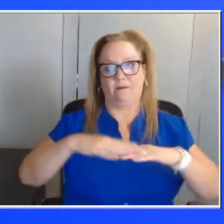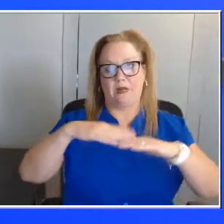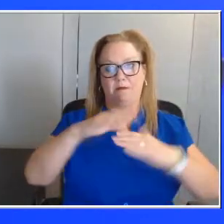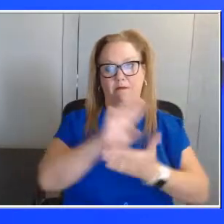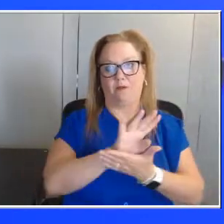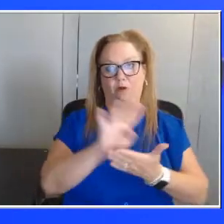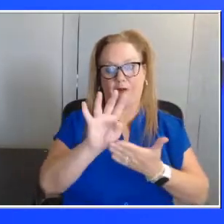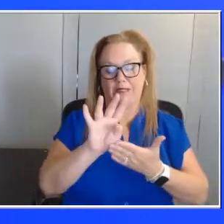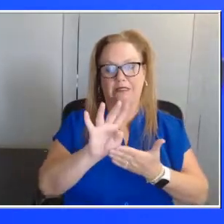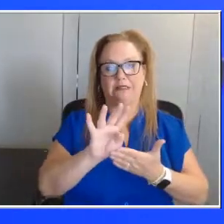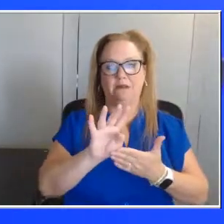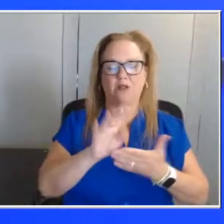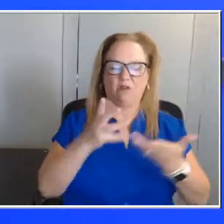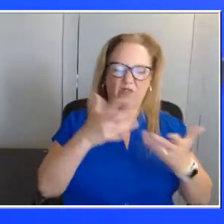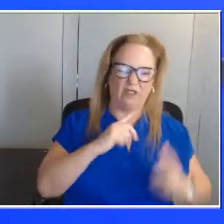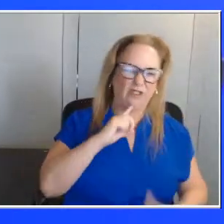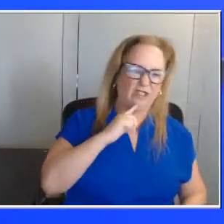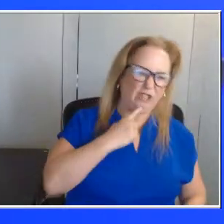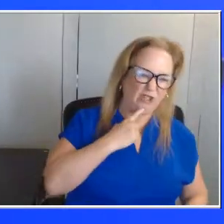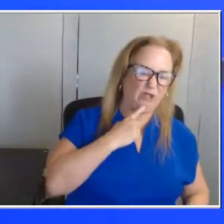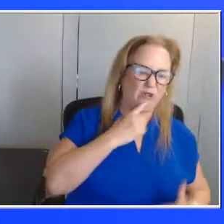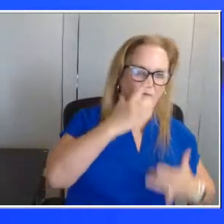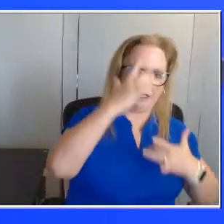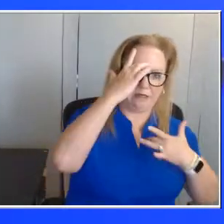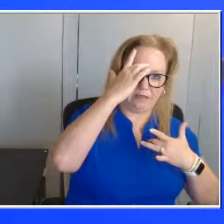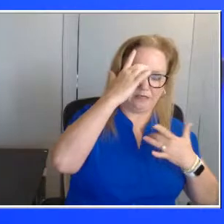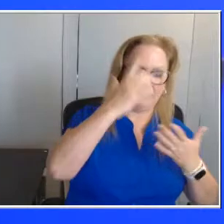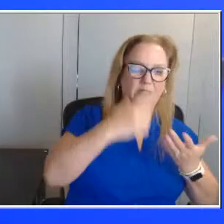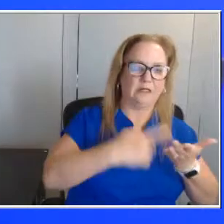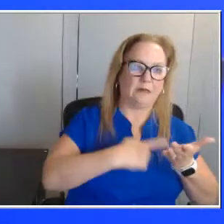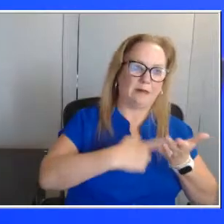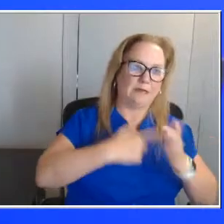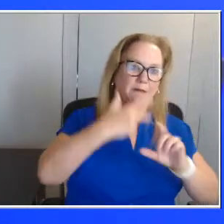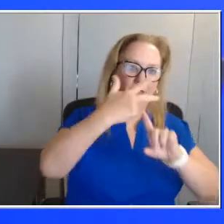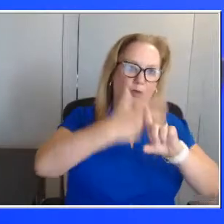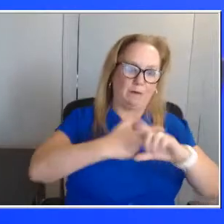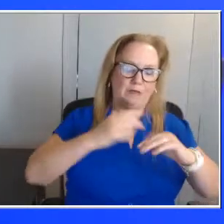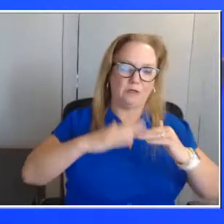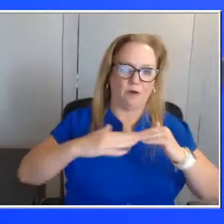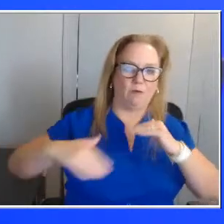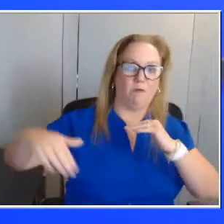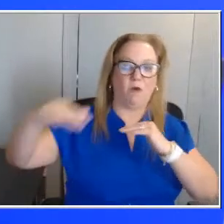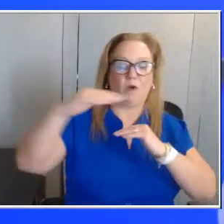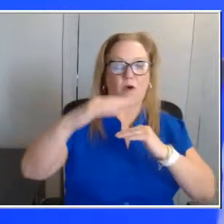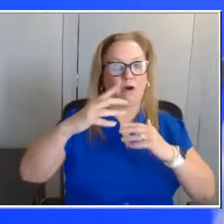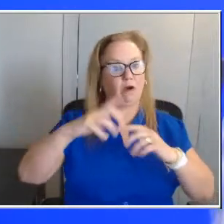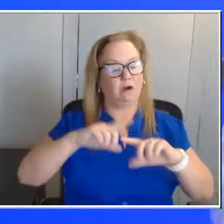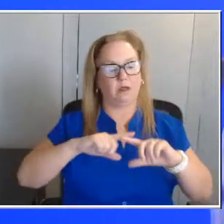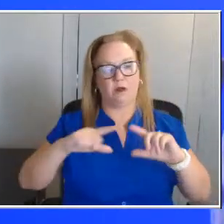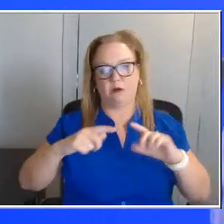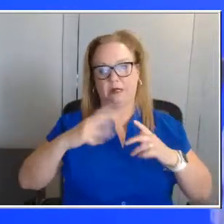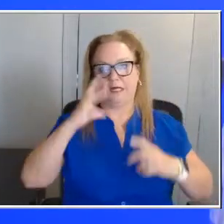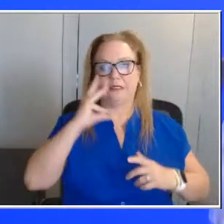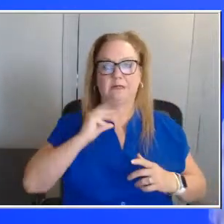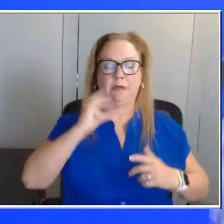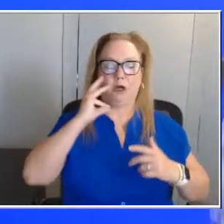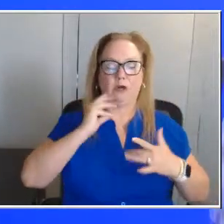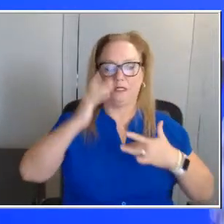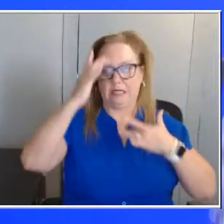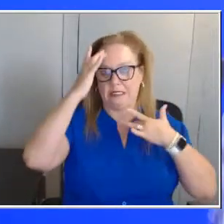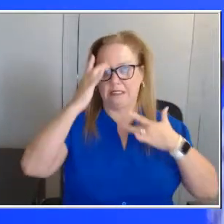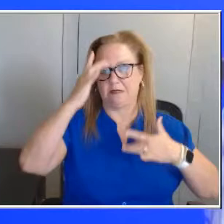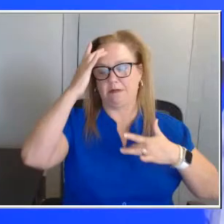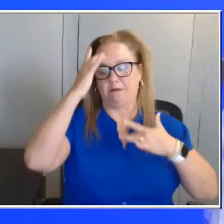acute phase of illness. Some people would say it needs to be 3 months or longer. If they're having all those symptoms that are lingering after that, we feel